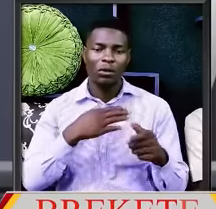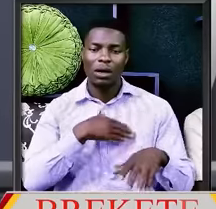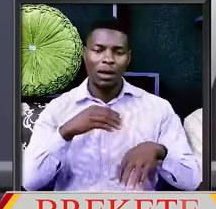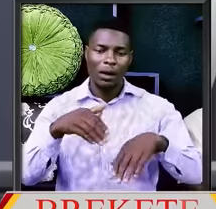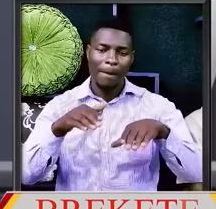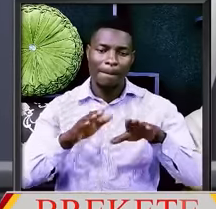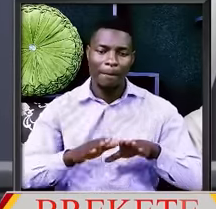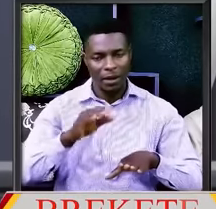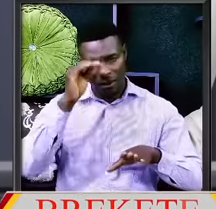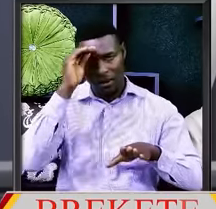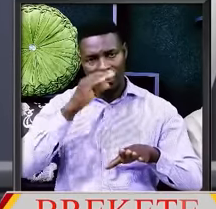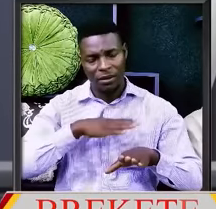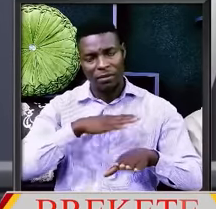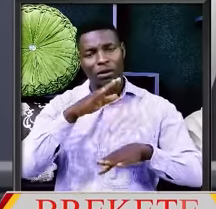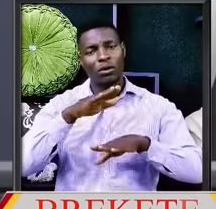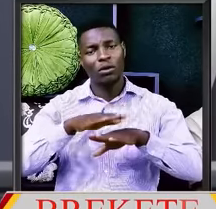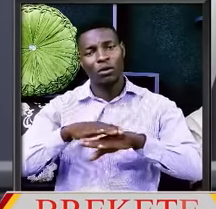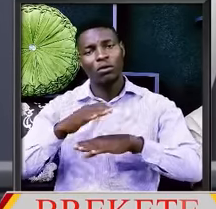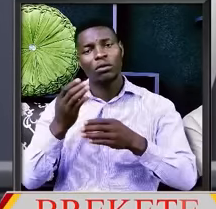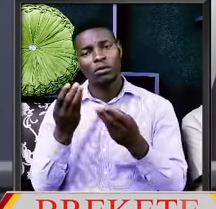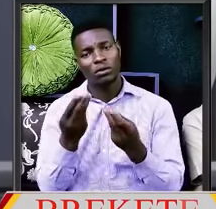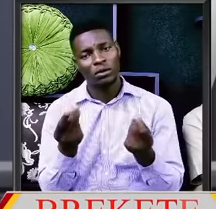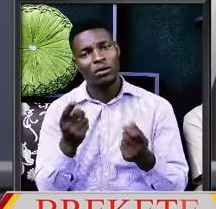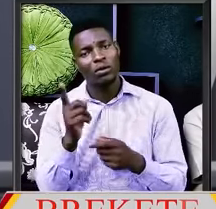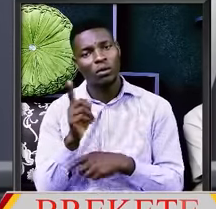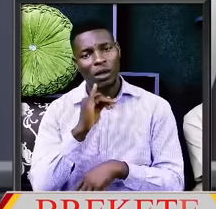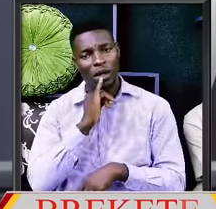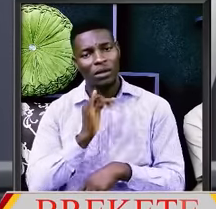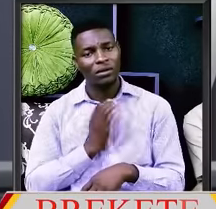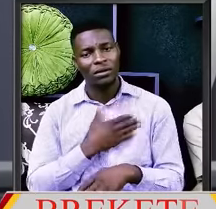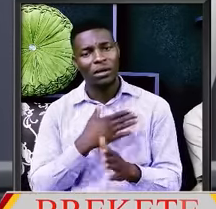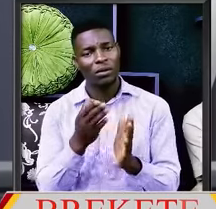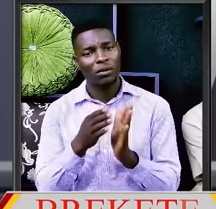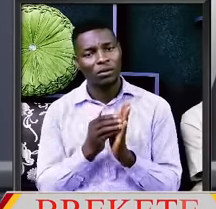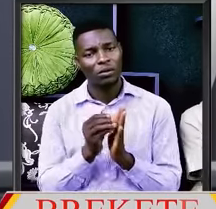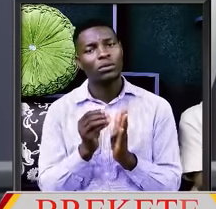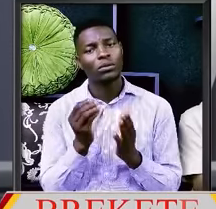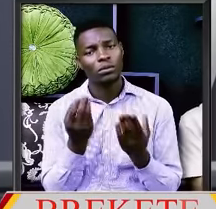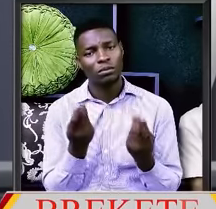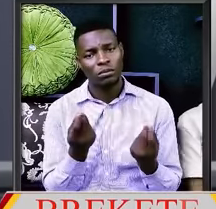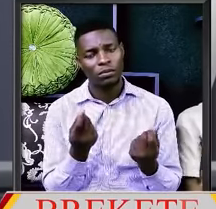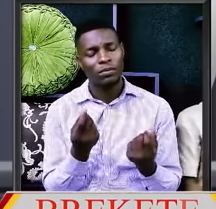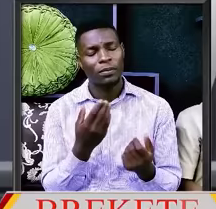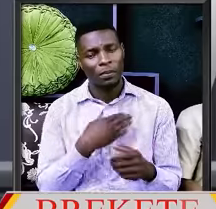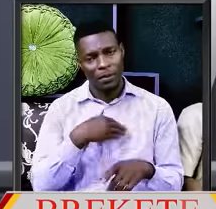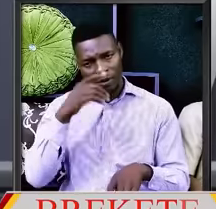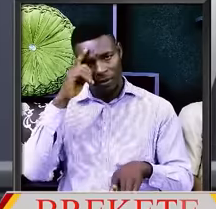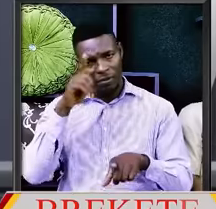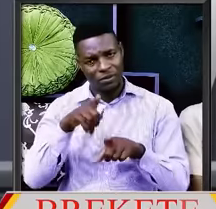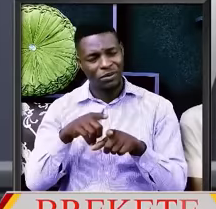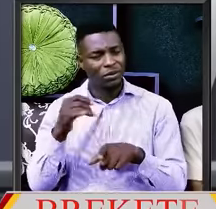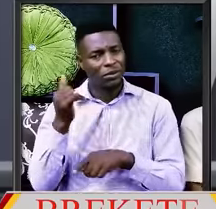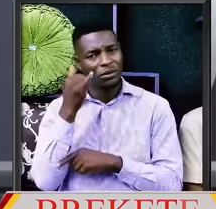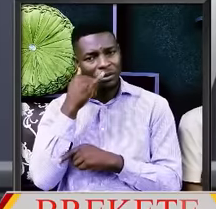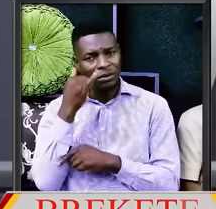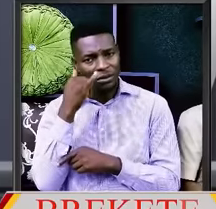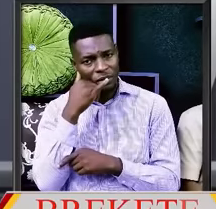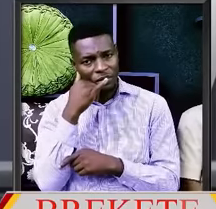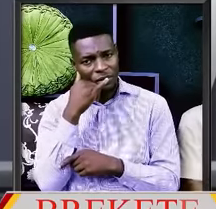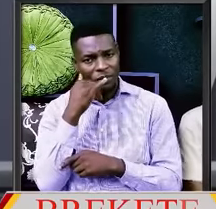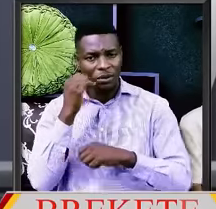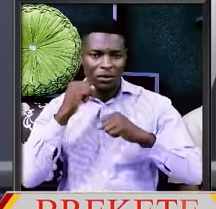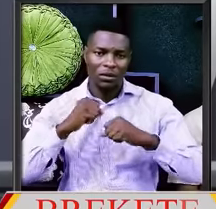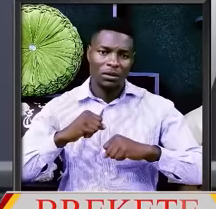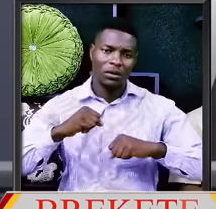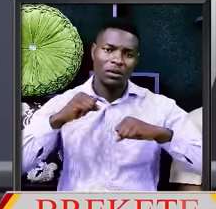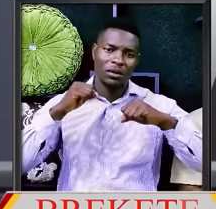bury him on top of the land when they are our own. So my brother will put up and say, in call the AZ, the